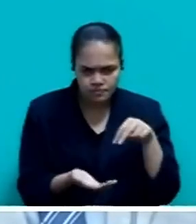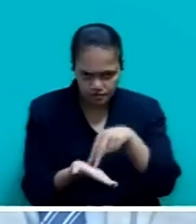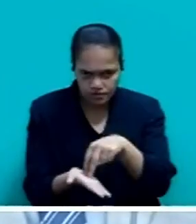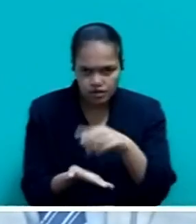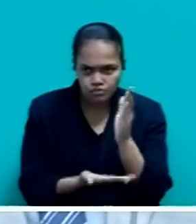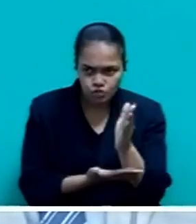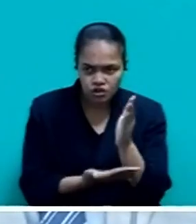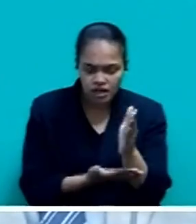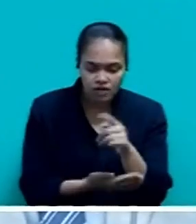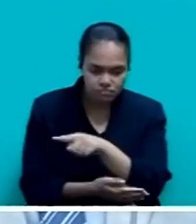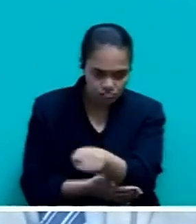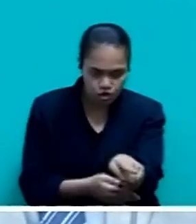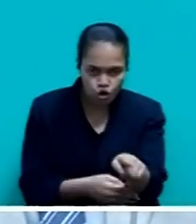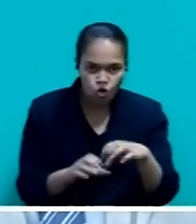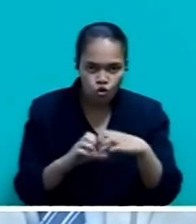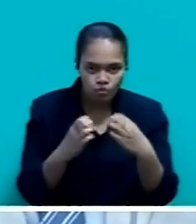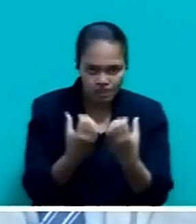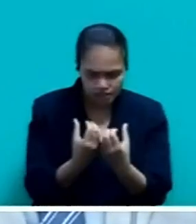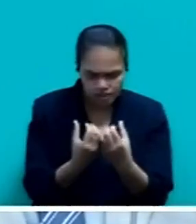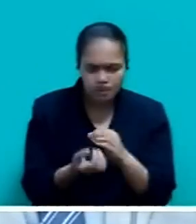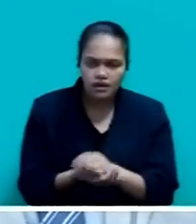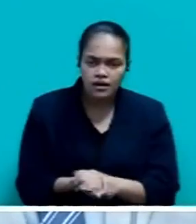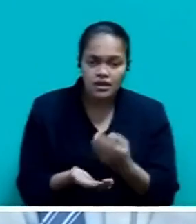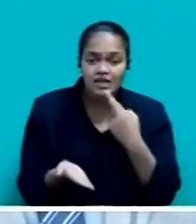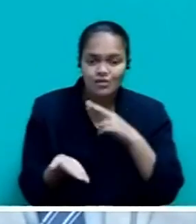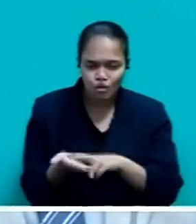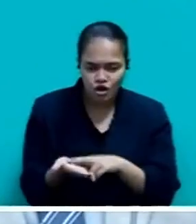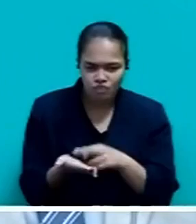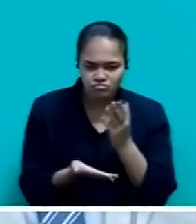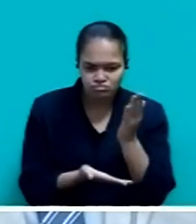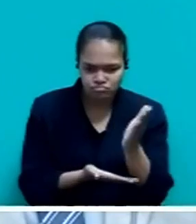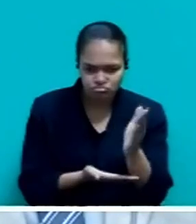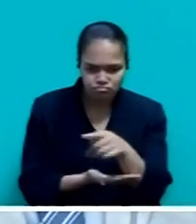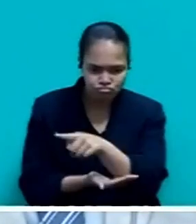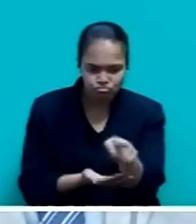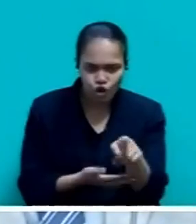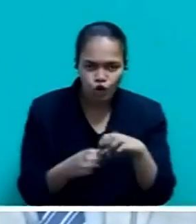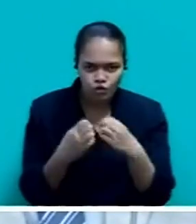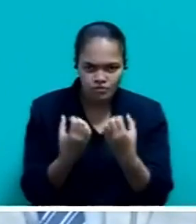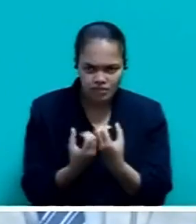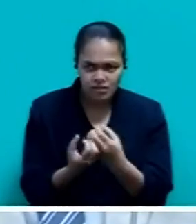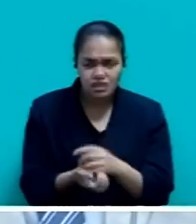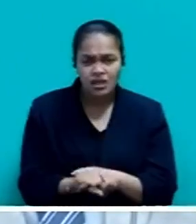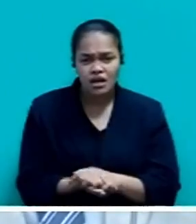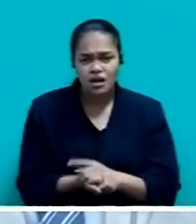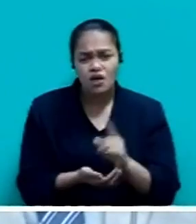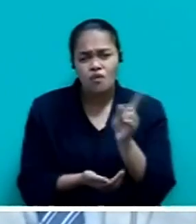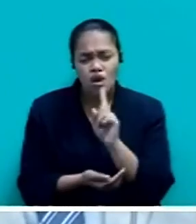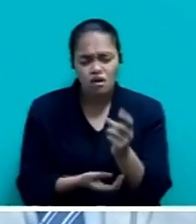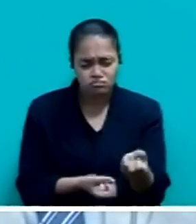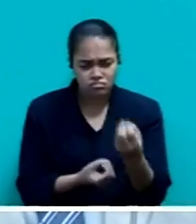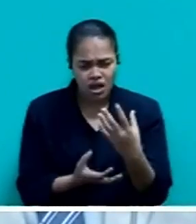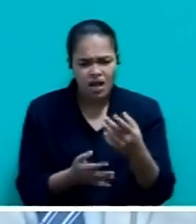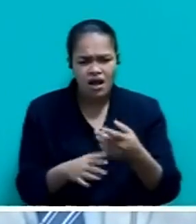committee the report before the committee, and also the lapse that were there. Given last Friday, the